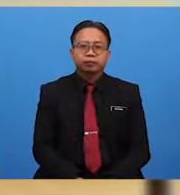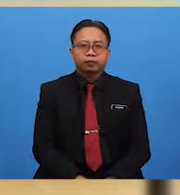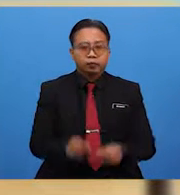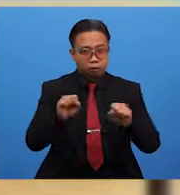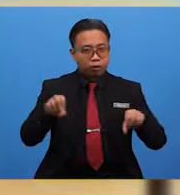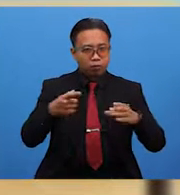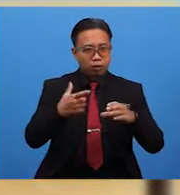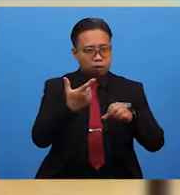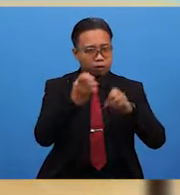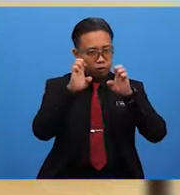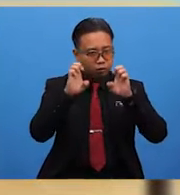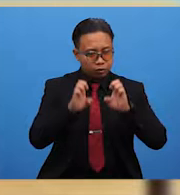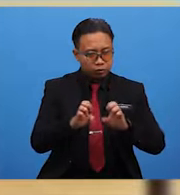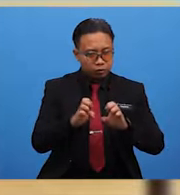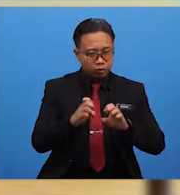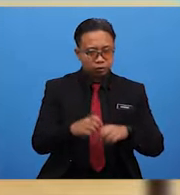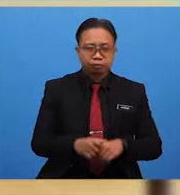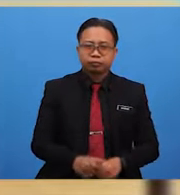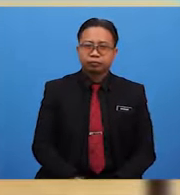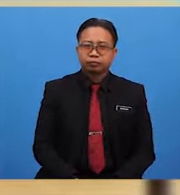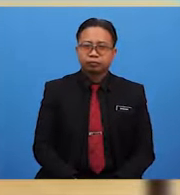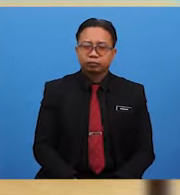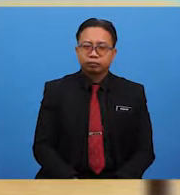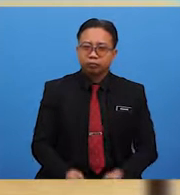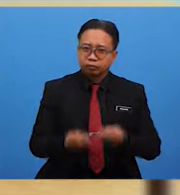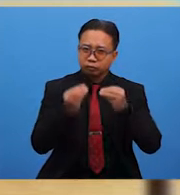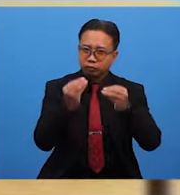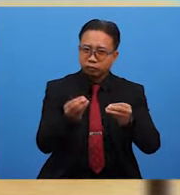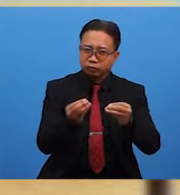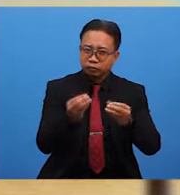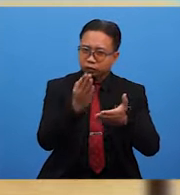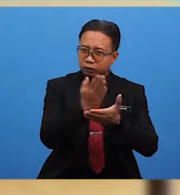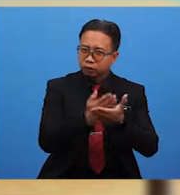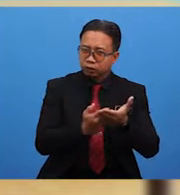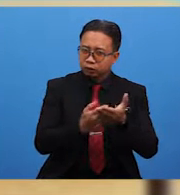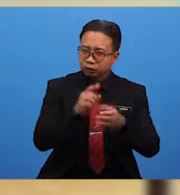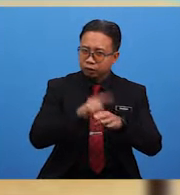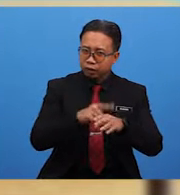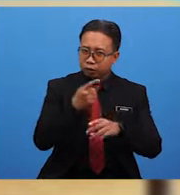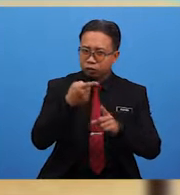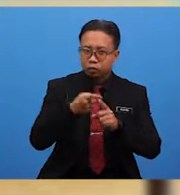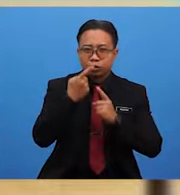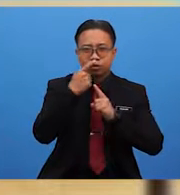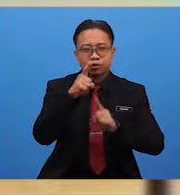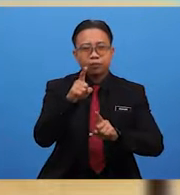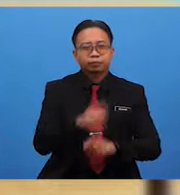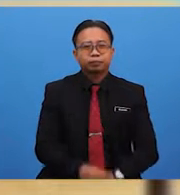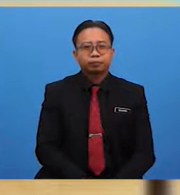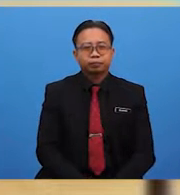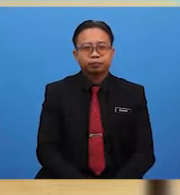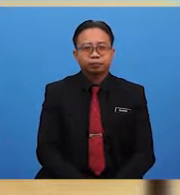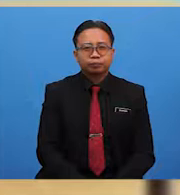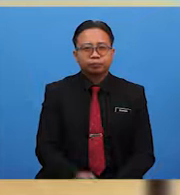more exercises on should and should not? I will give you some time to answer. Here